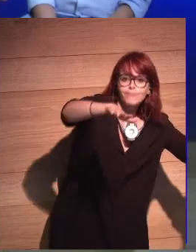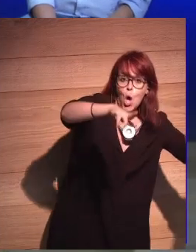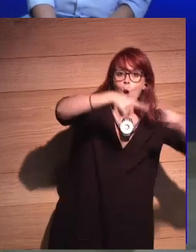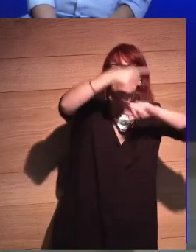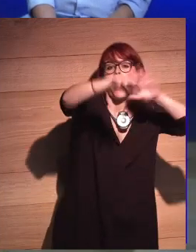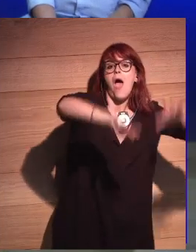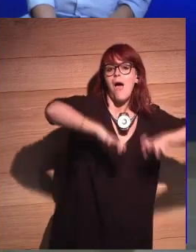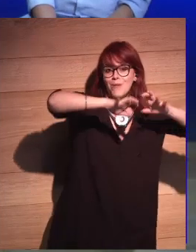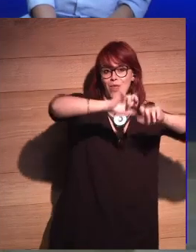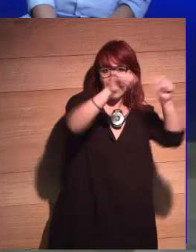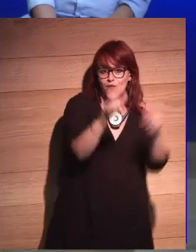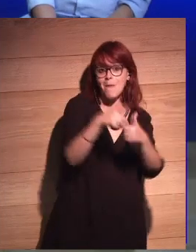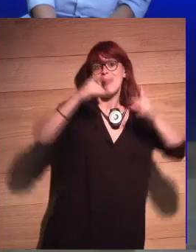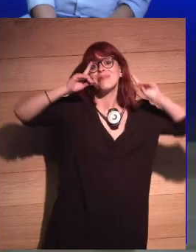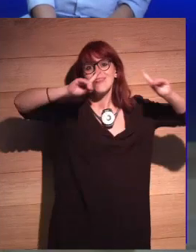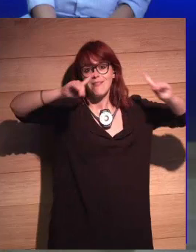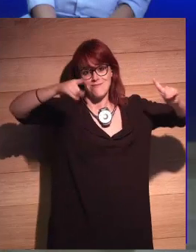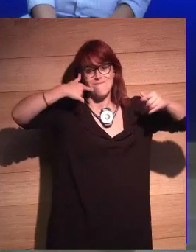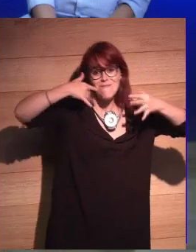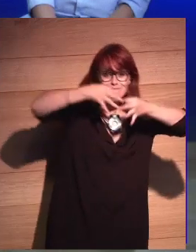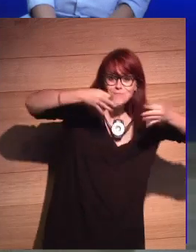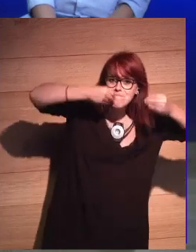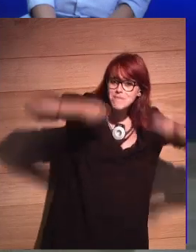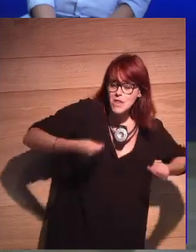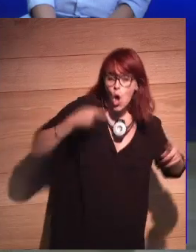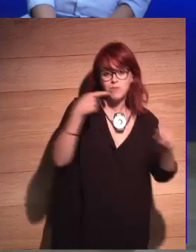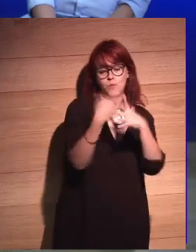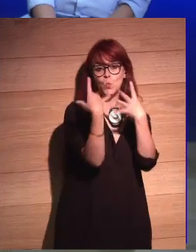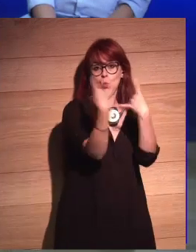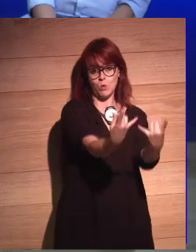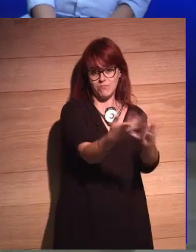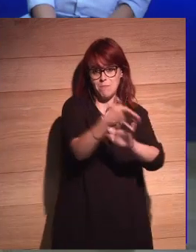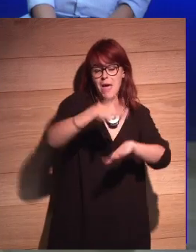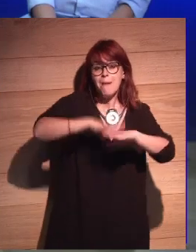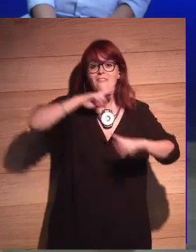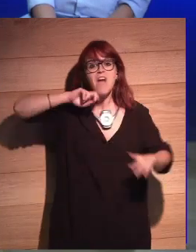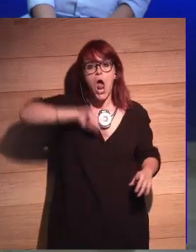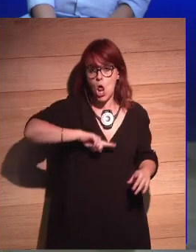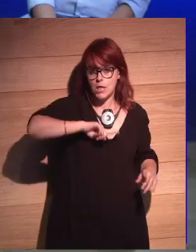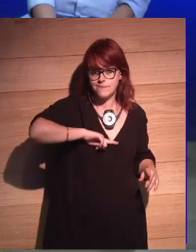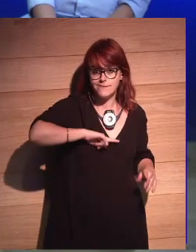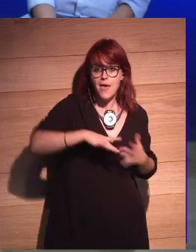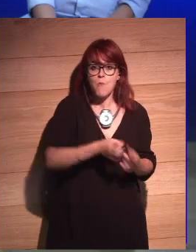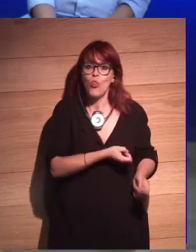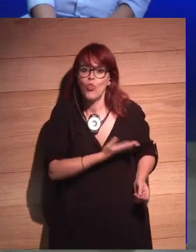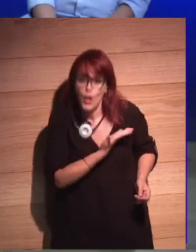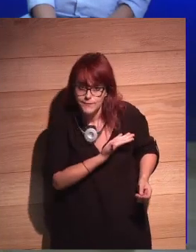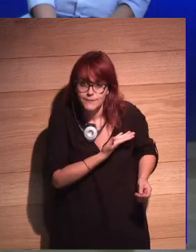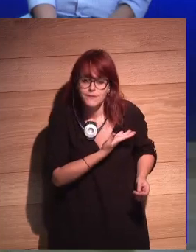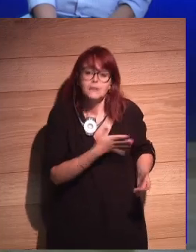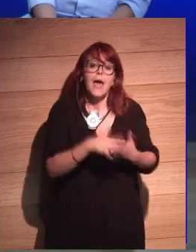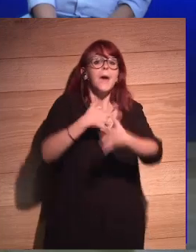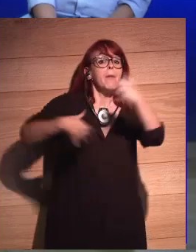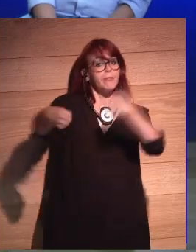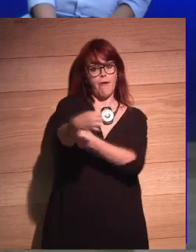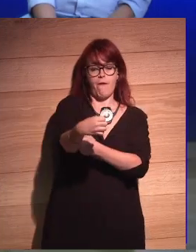to other schools to learn other didactic methods based on values,